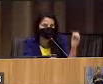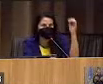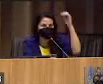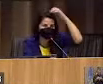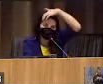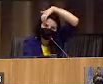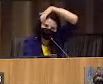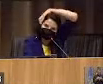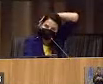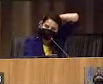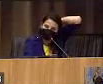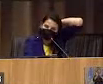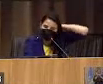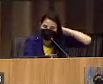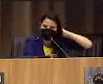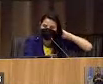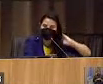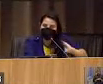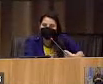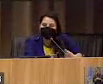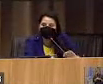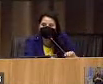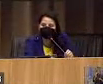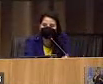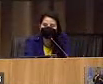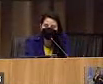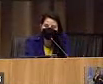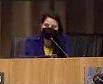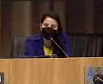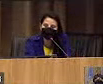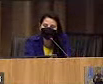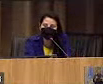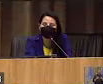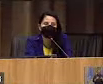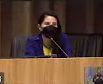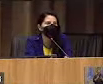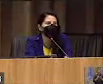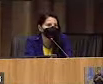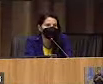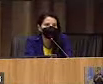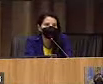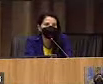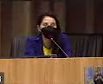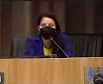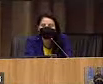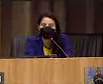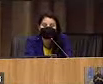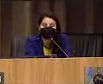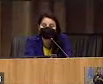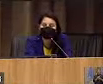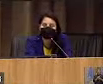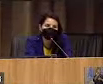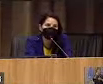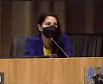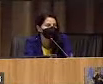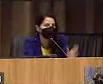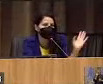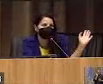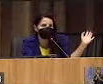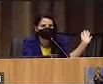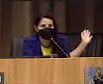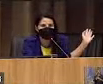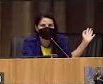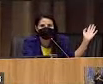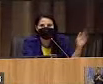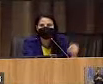So the amplitude of the structured data was very satisfactory. And for the non-structured, we will still learn, and we